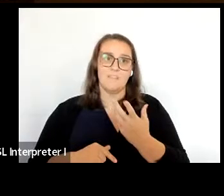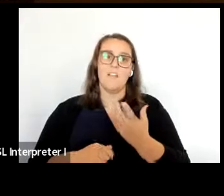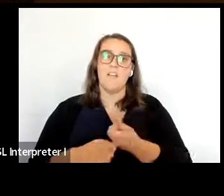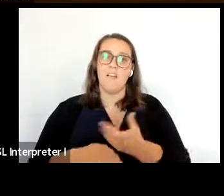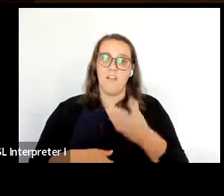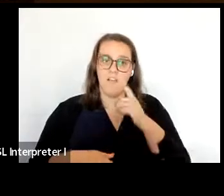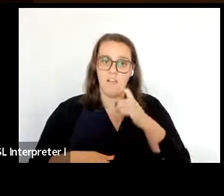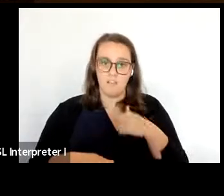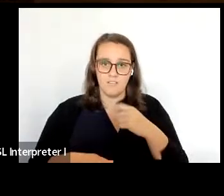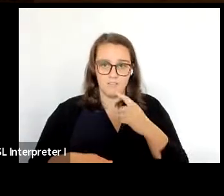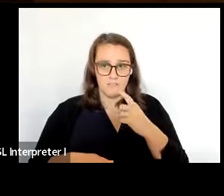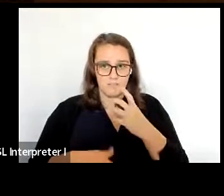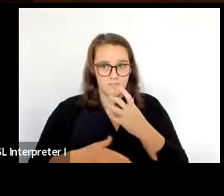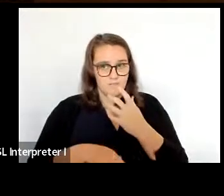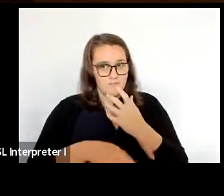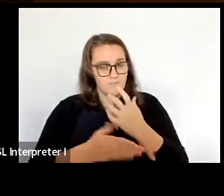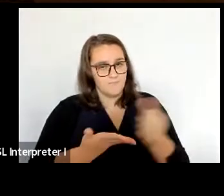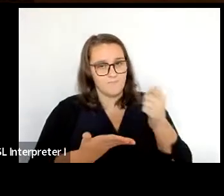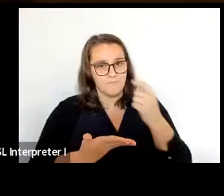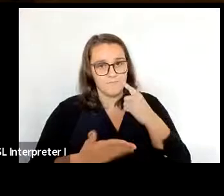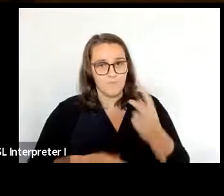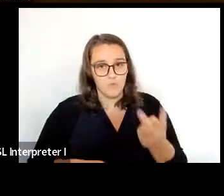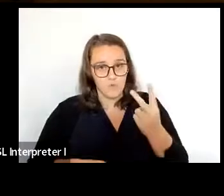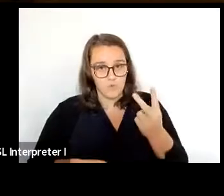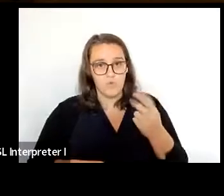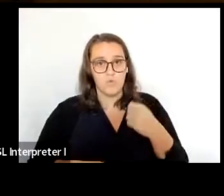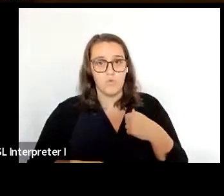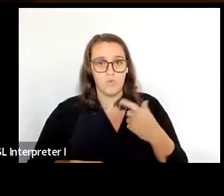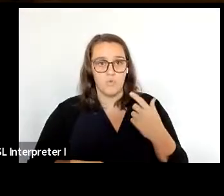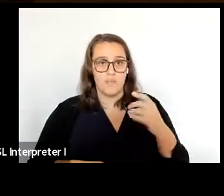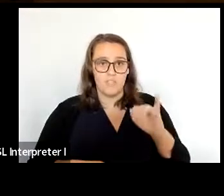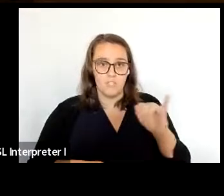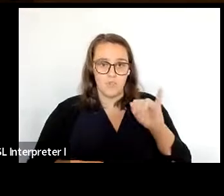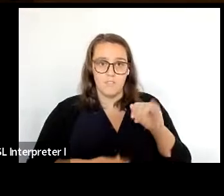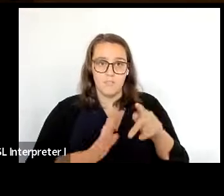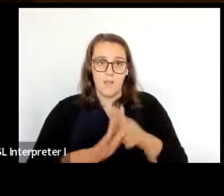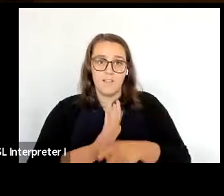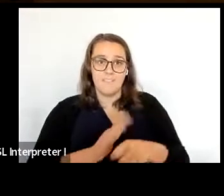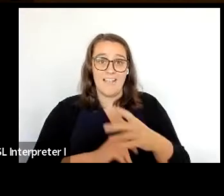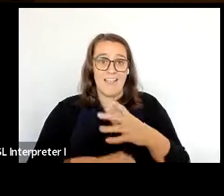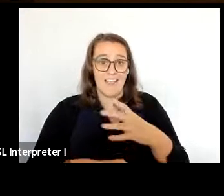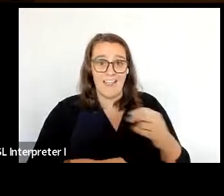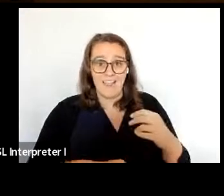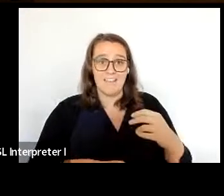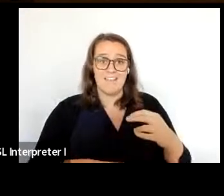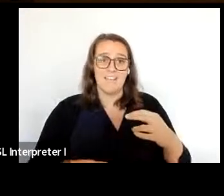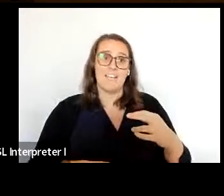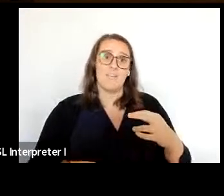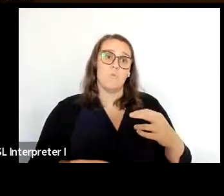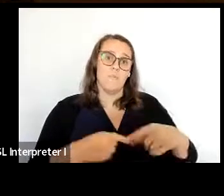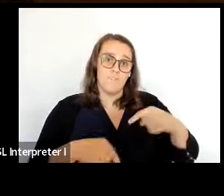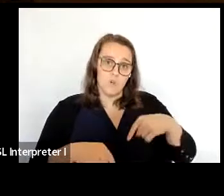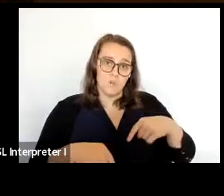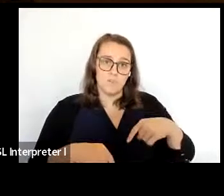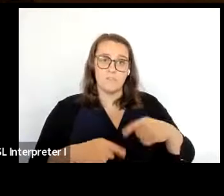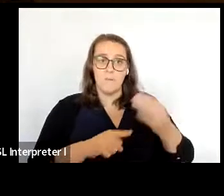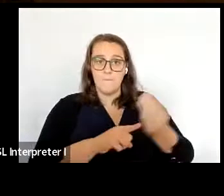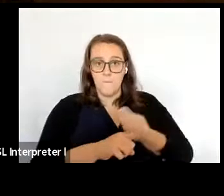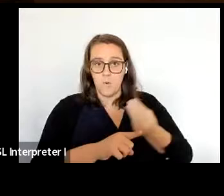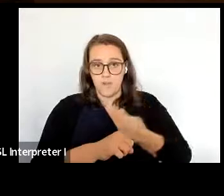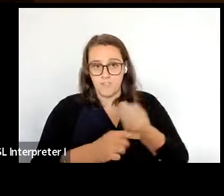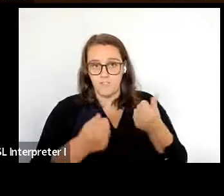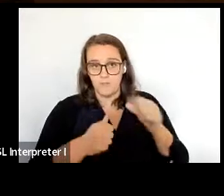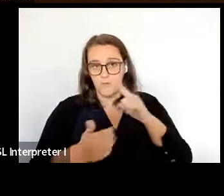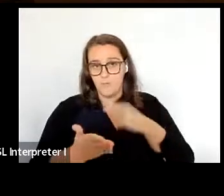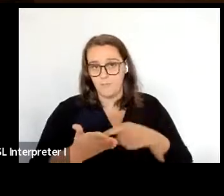policies and use proceeds from a reverse mortgage in an attempt to keep the business afloat. The legislation would provide the